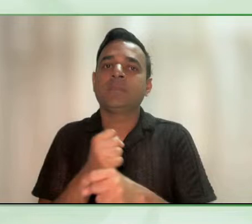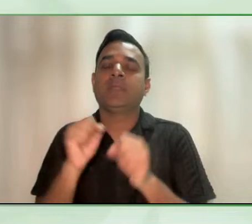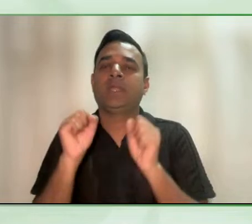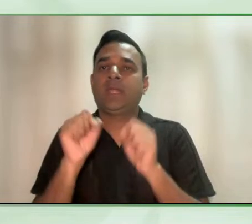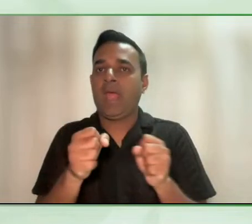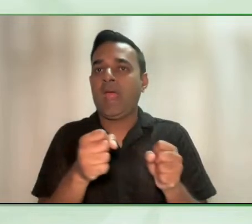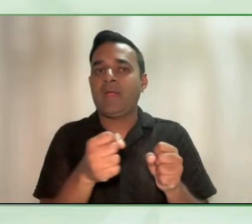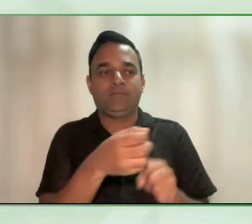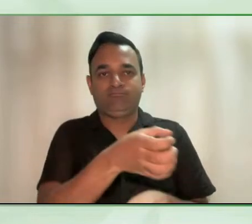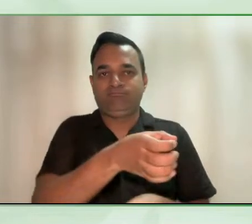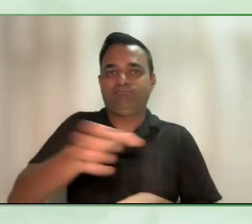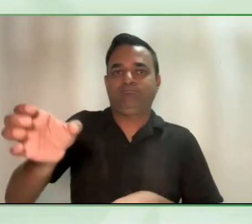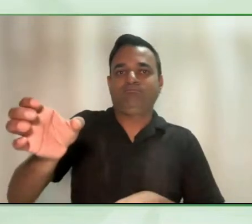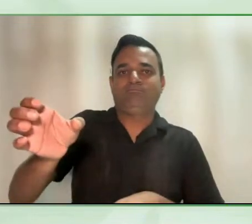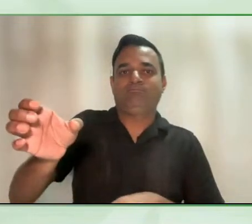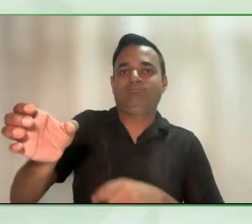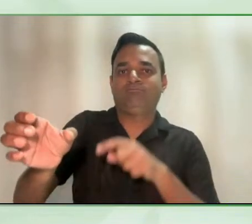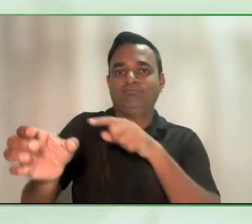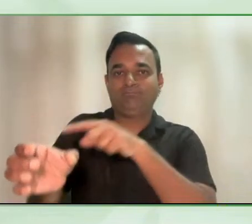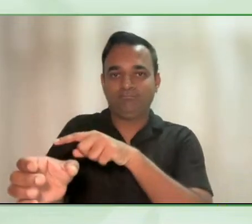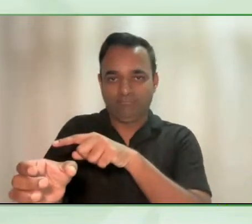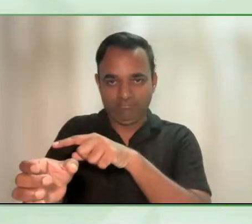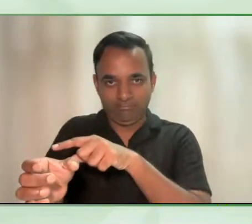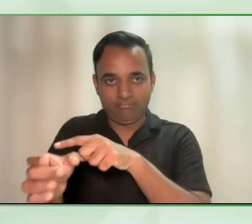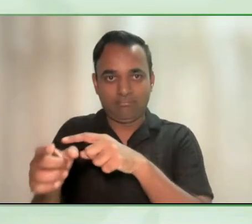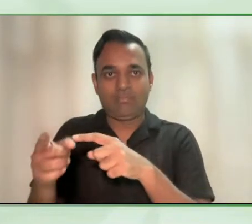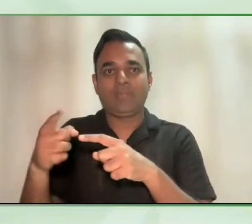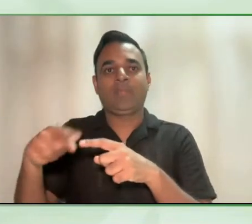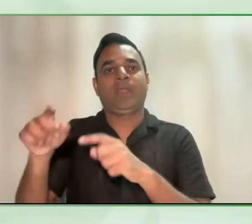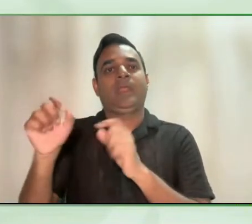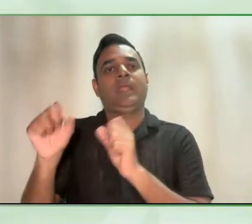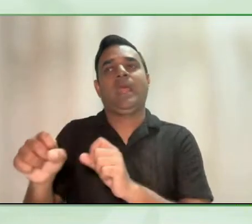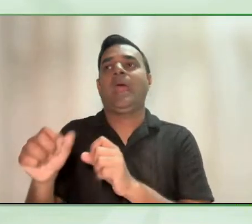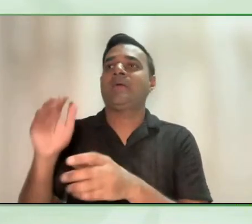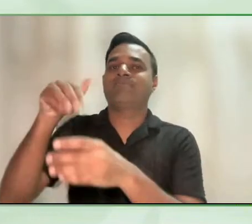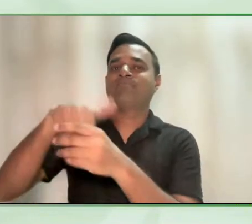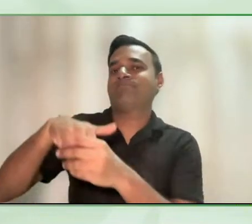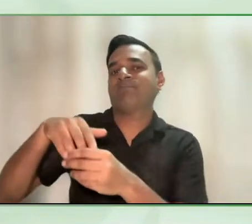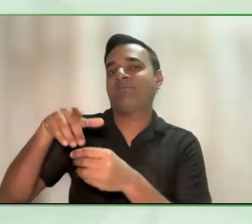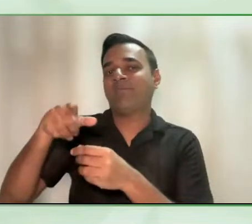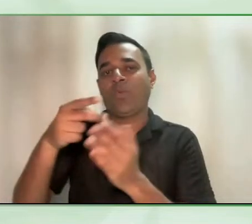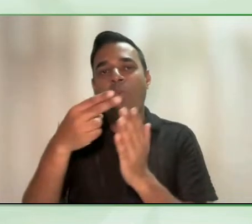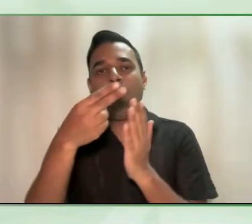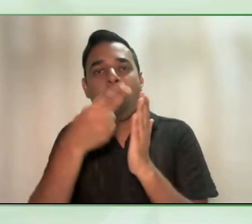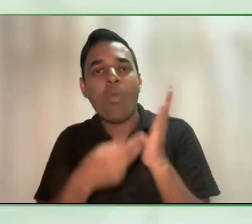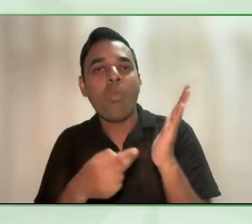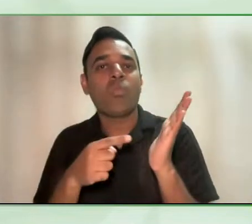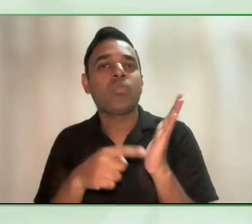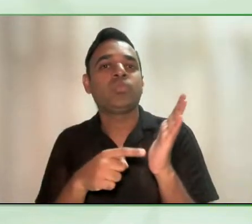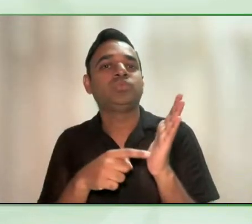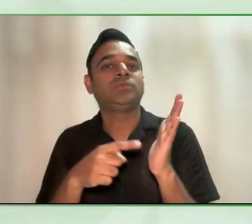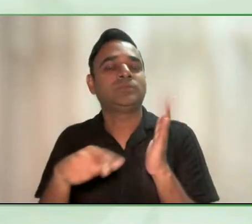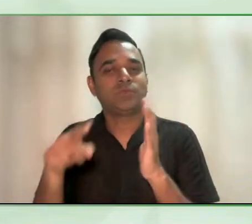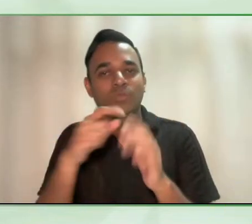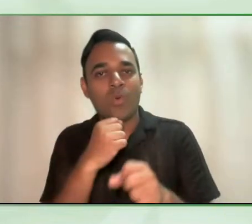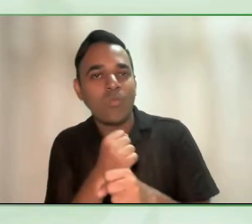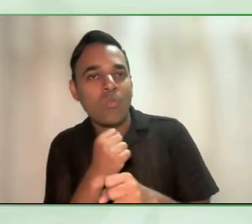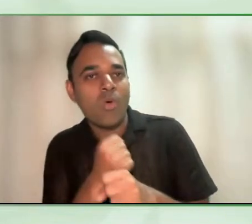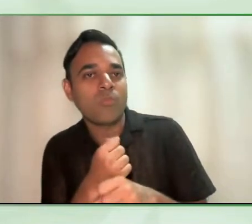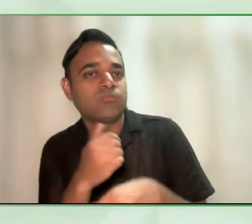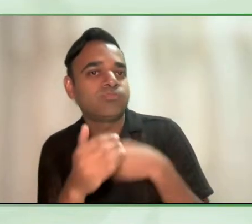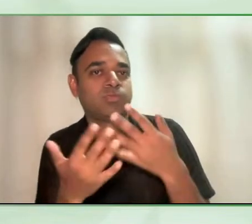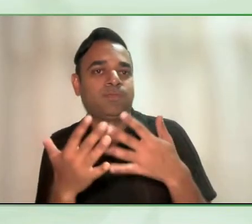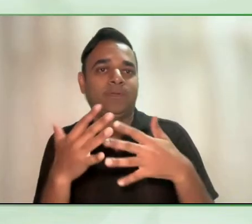gaps where they exist for people, and also supporting training and development with these